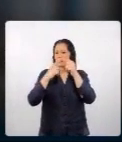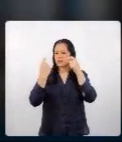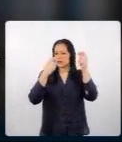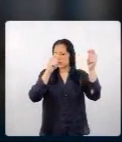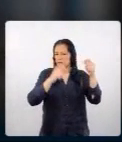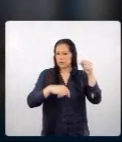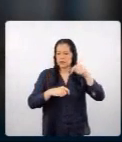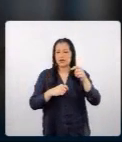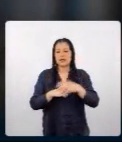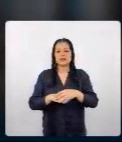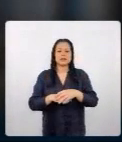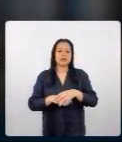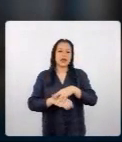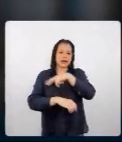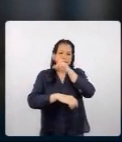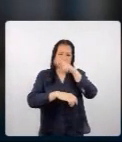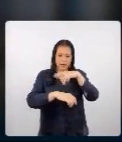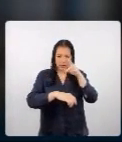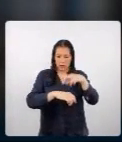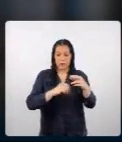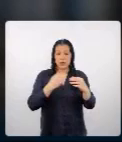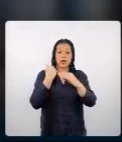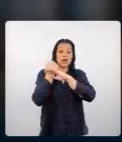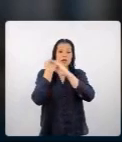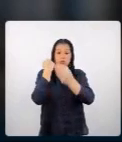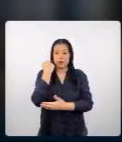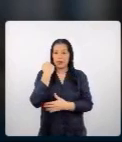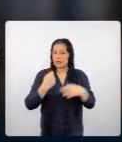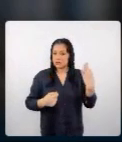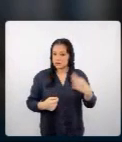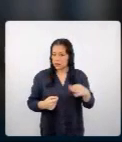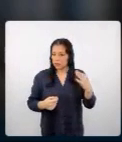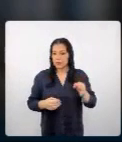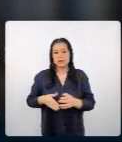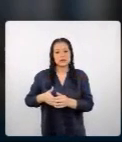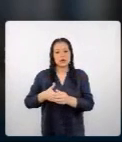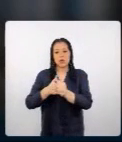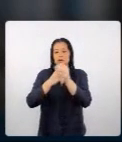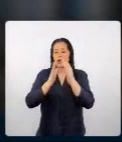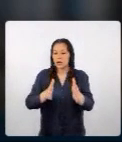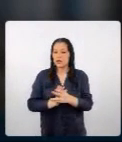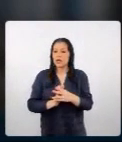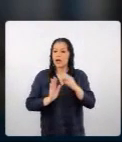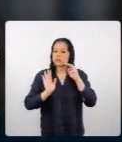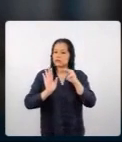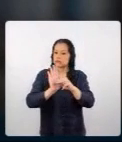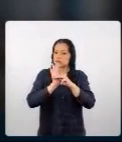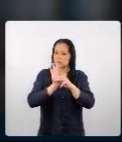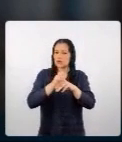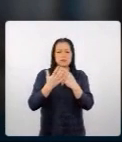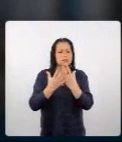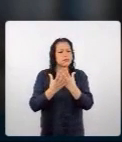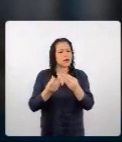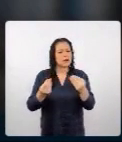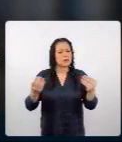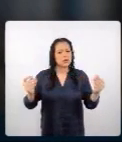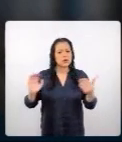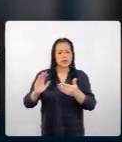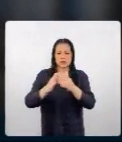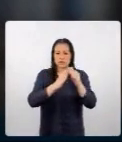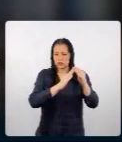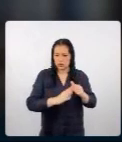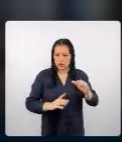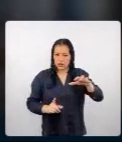Dubai has always been a guideline and a model for most